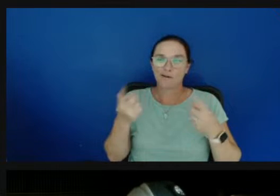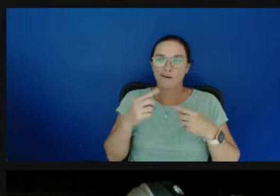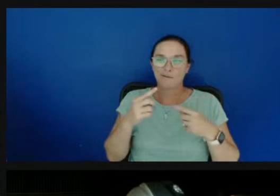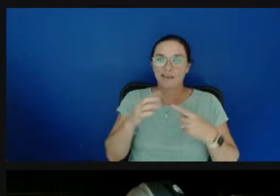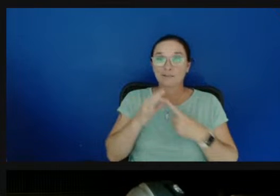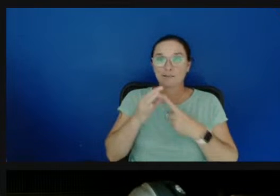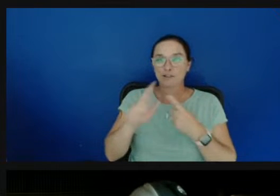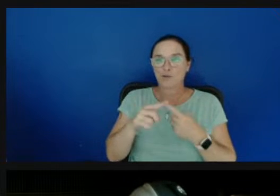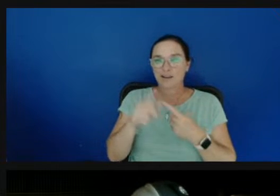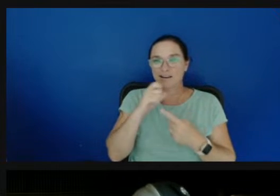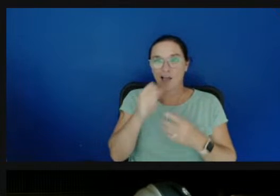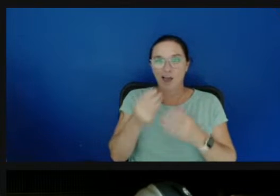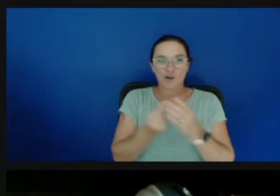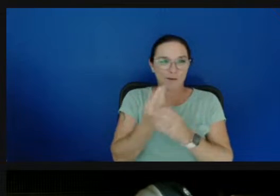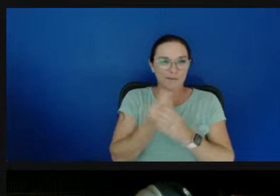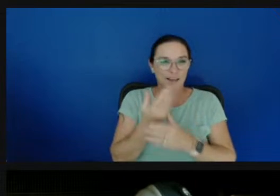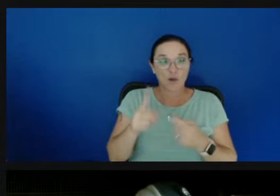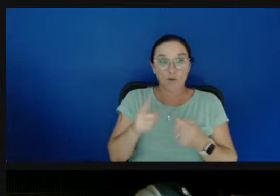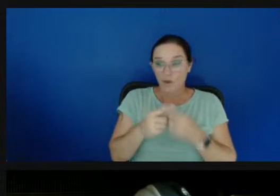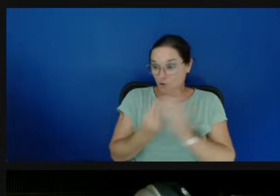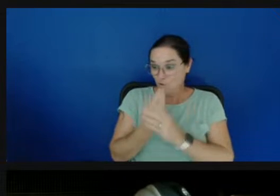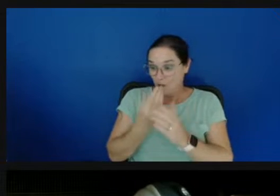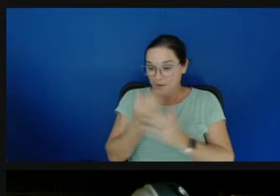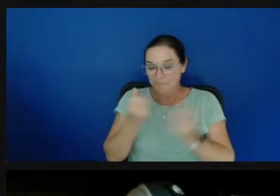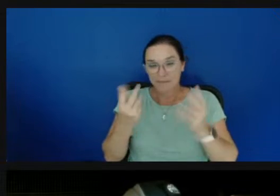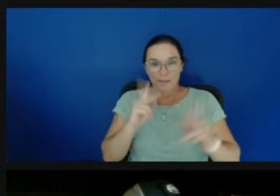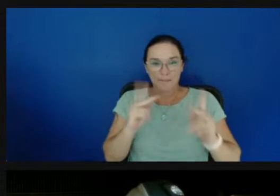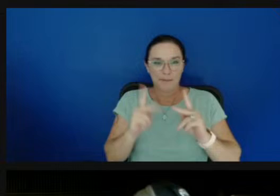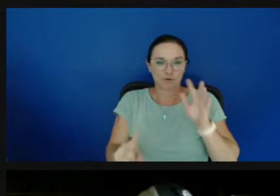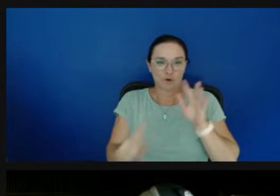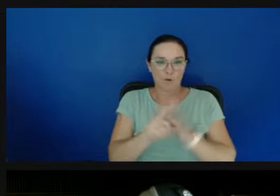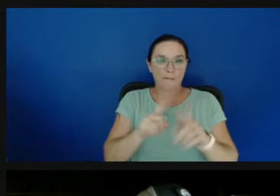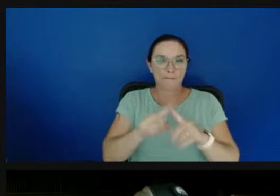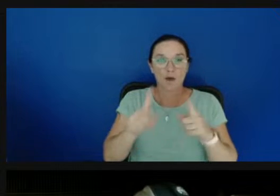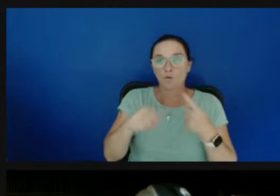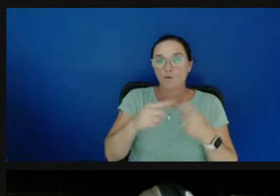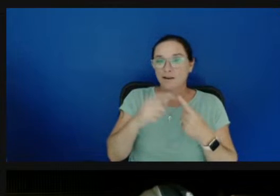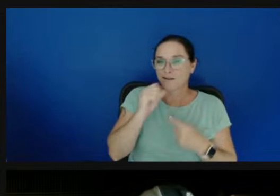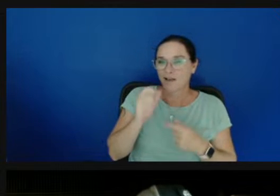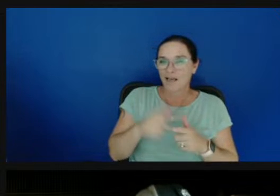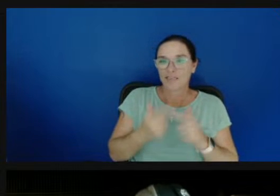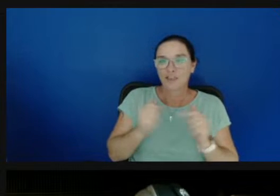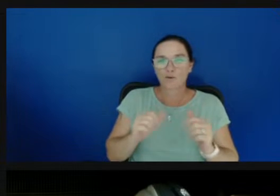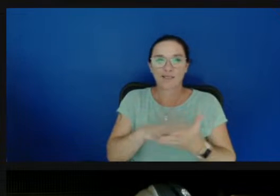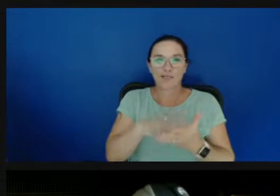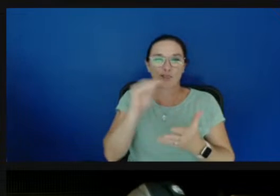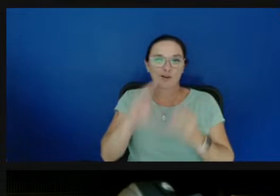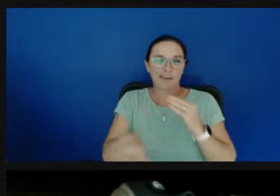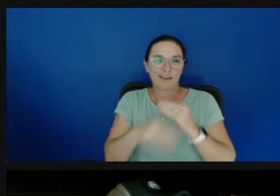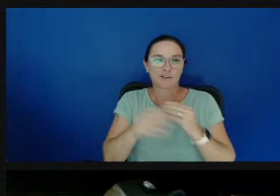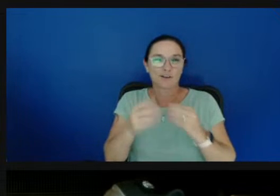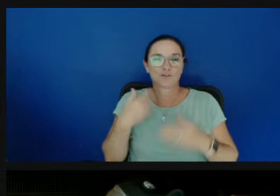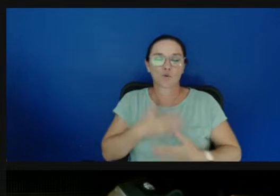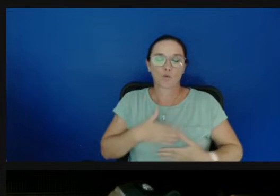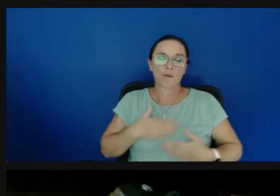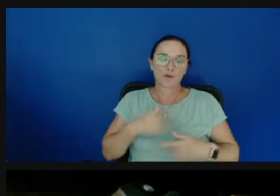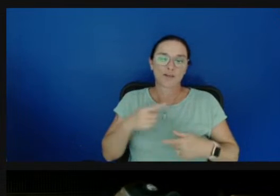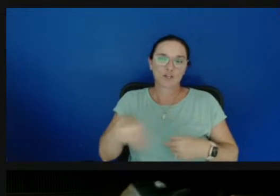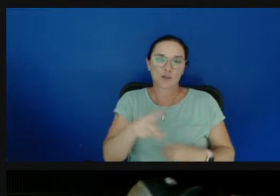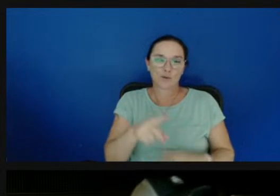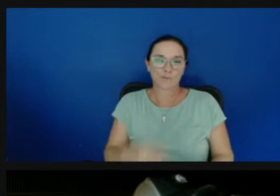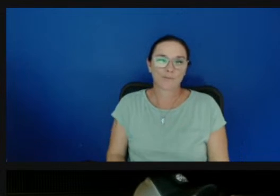it's erupting, a lot of people will show up. But when it's not erupting, that's when you can learn something. So we appreciate you.